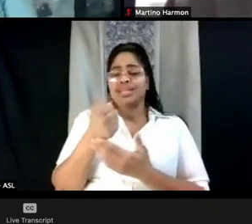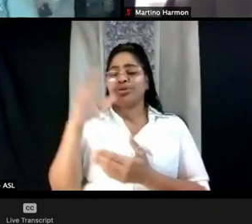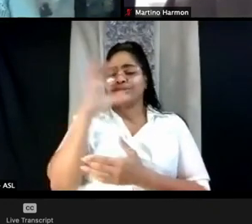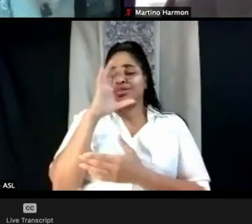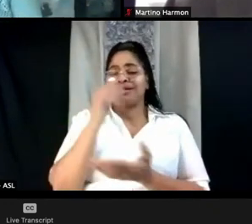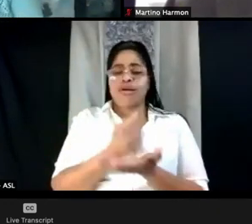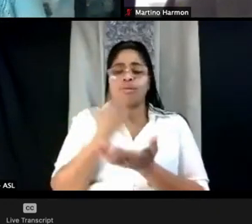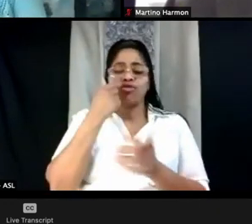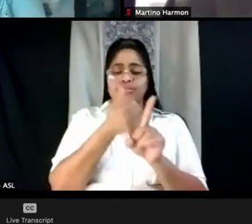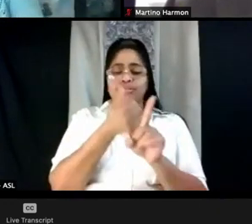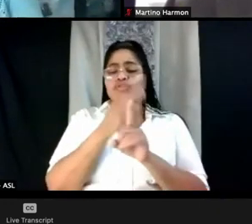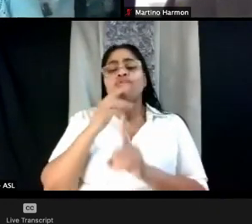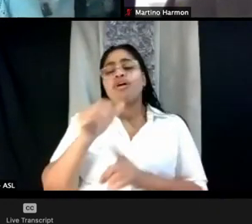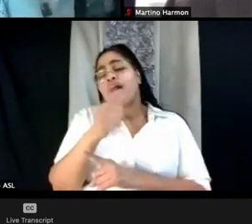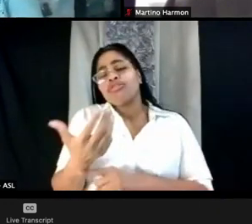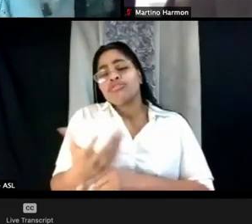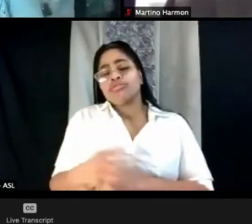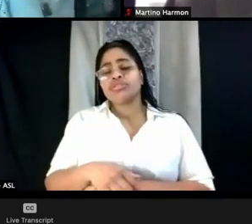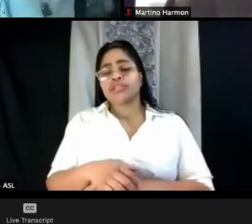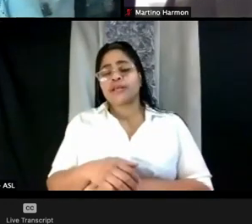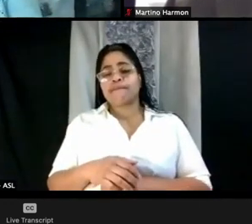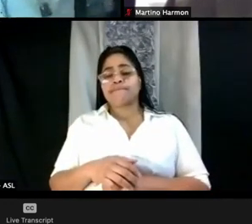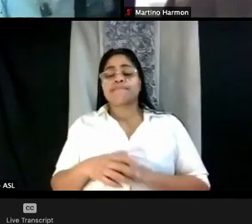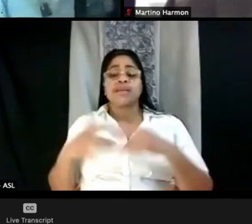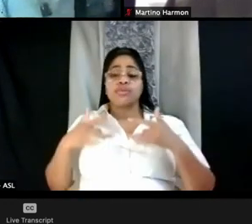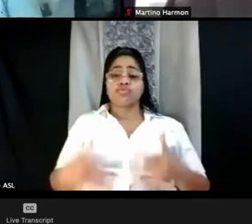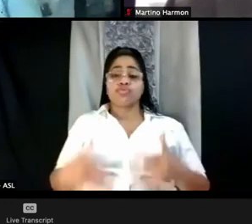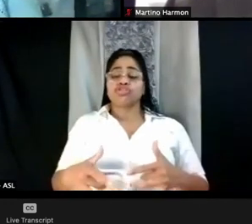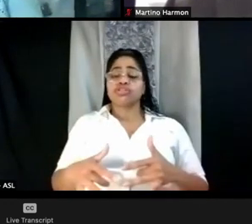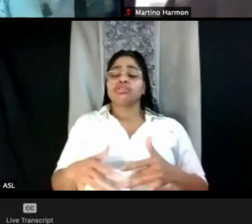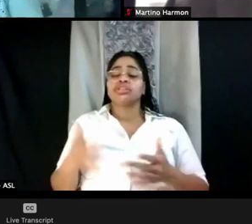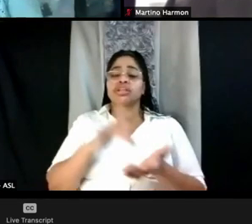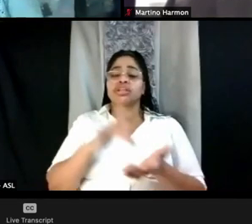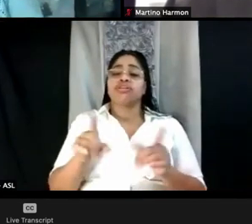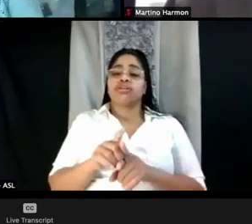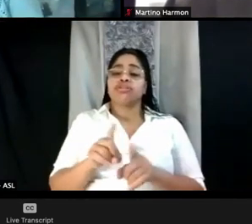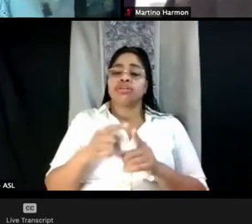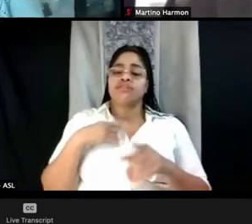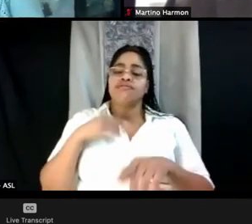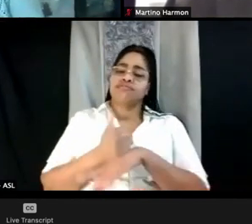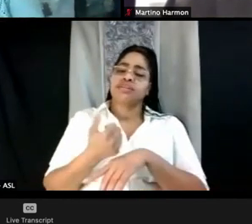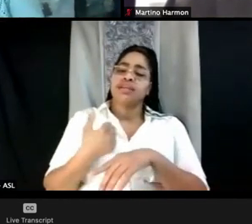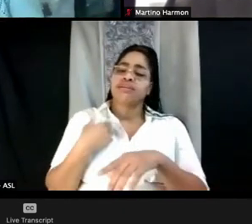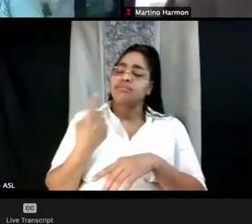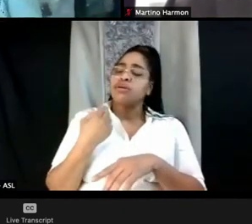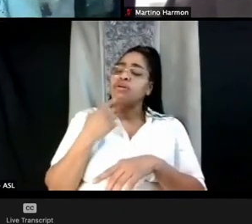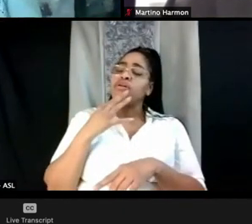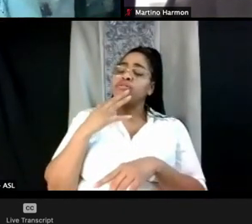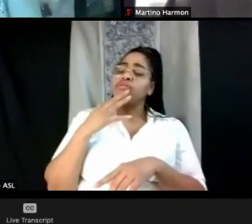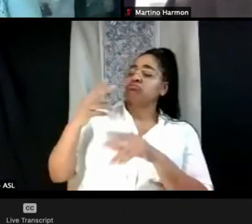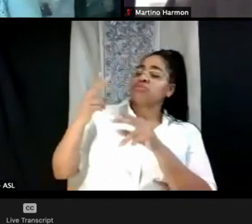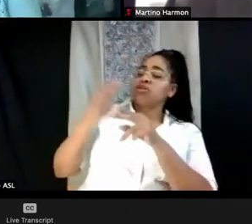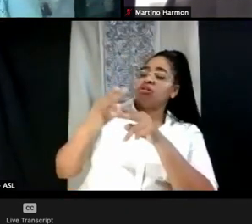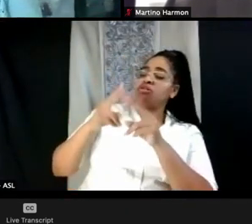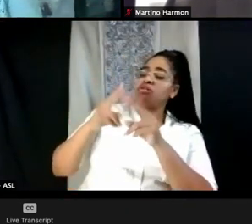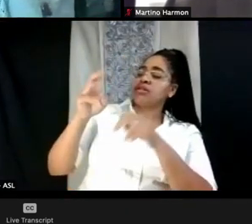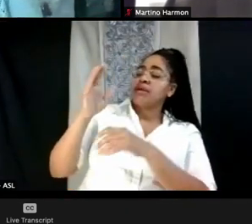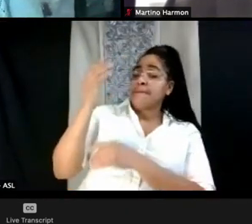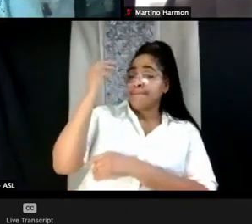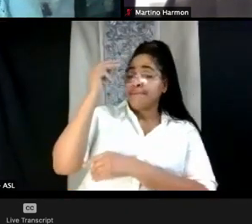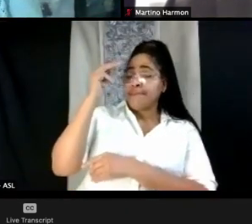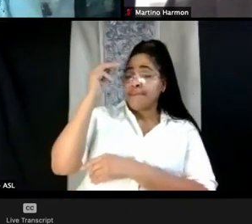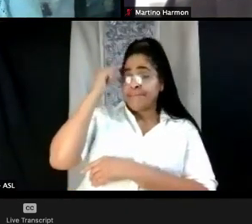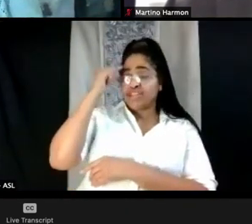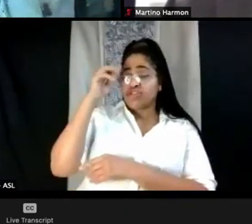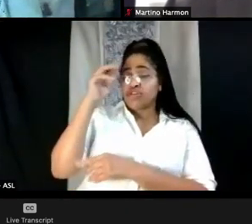for others. The Depression Center also launched a new webcast called the Mental Minute. This show discusses a variety of mental health